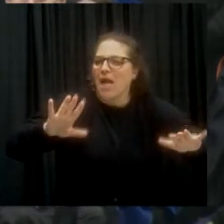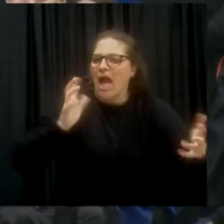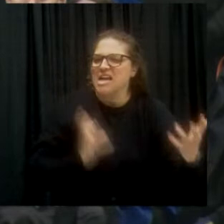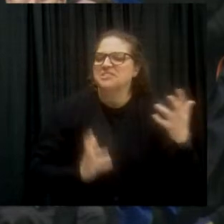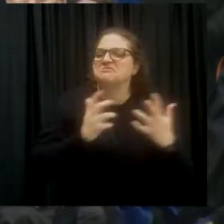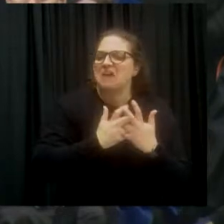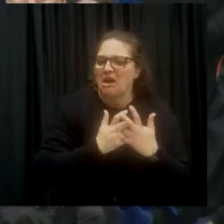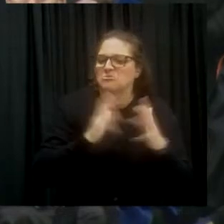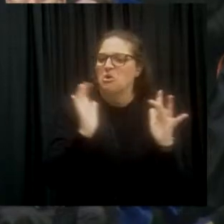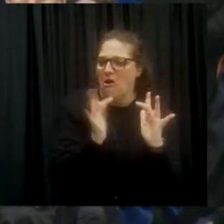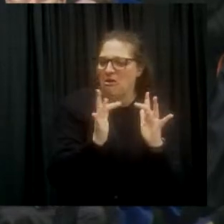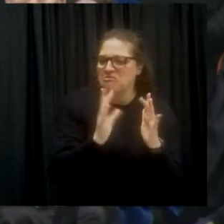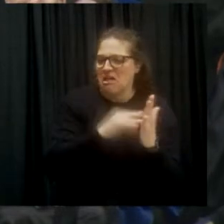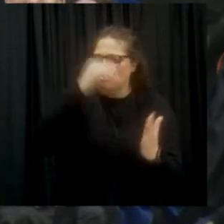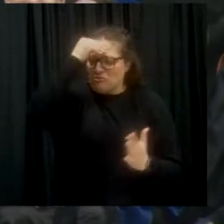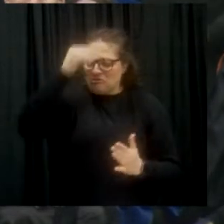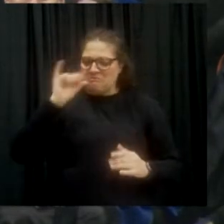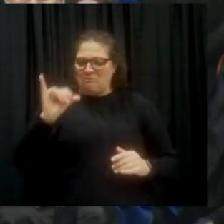Adapt to online classes.